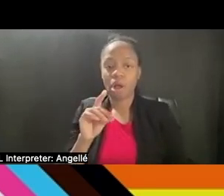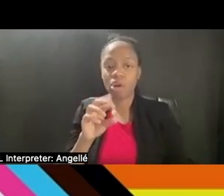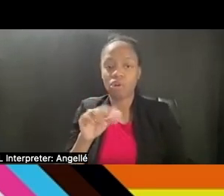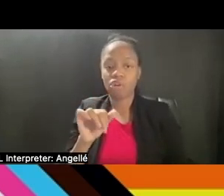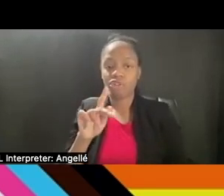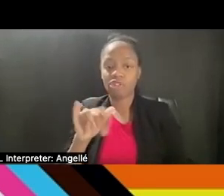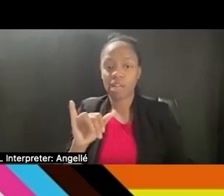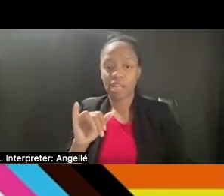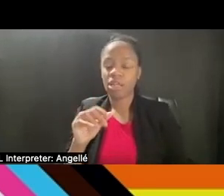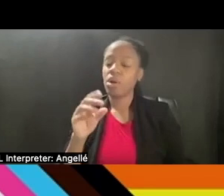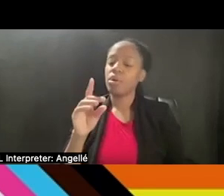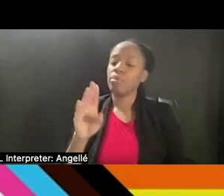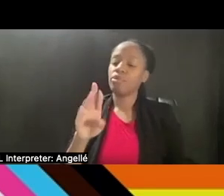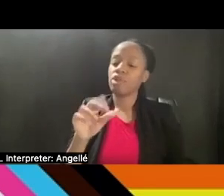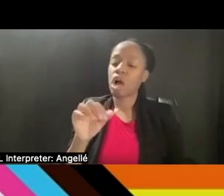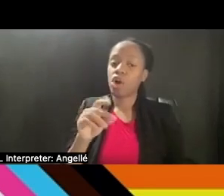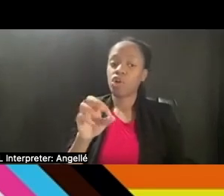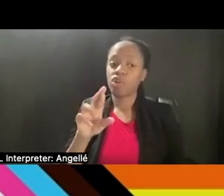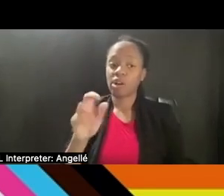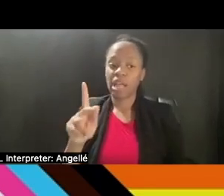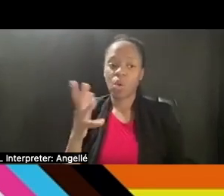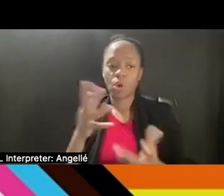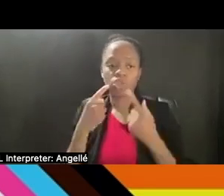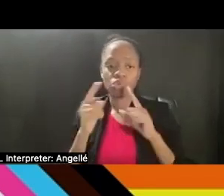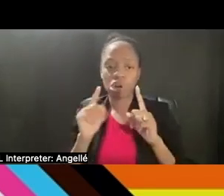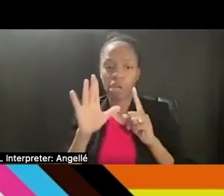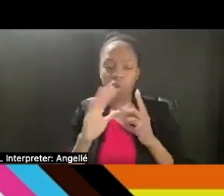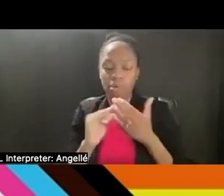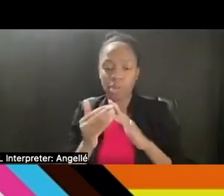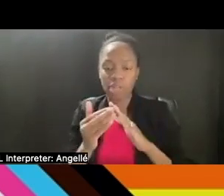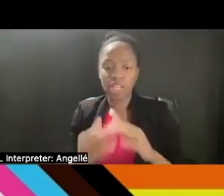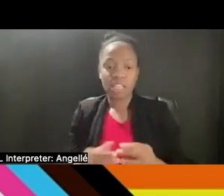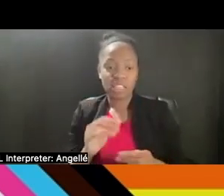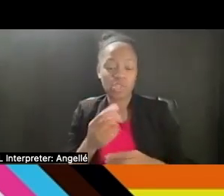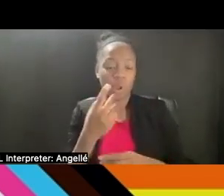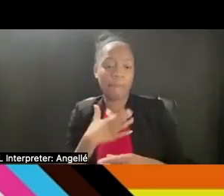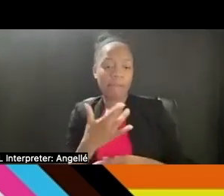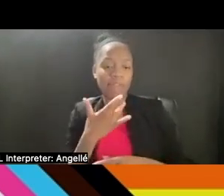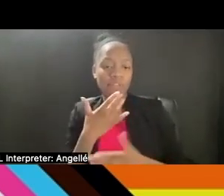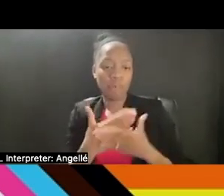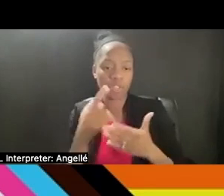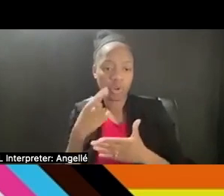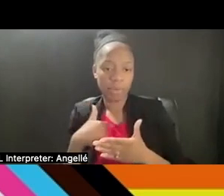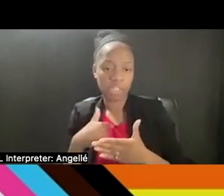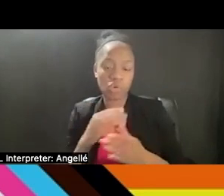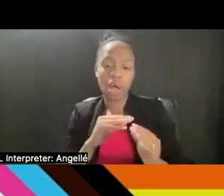community? This is one of my favorite parts of this for me because I moved to Western North